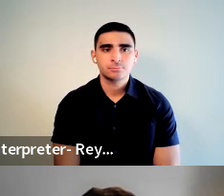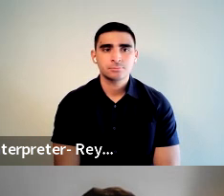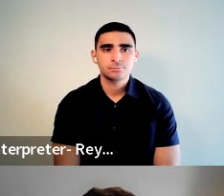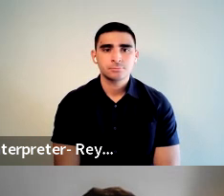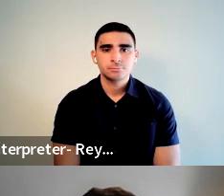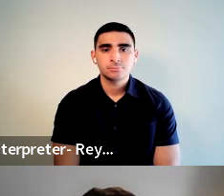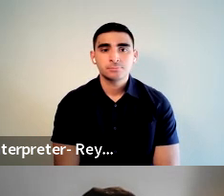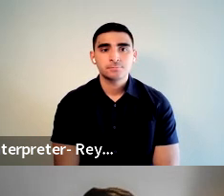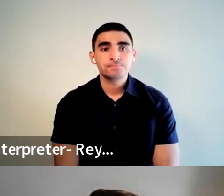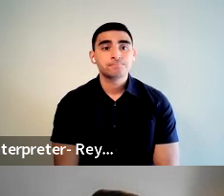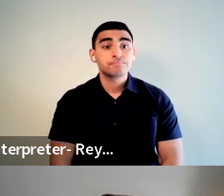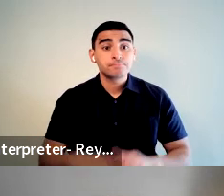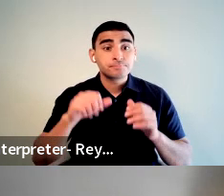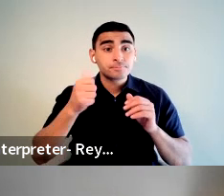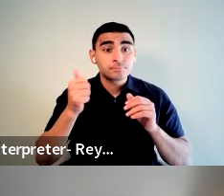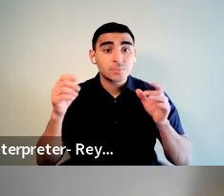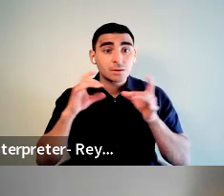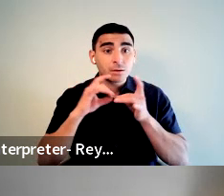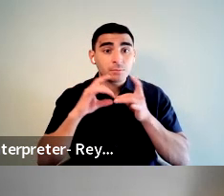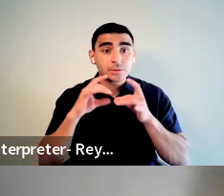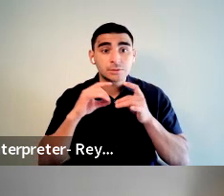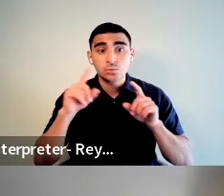Any other comments or questions?